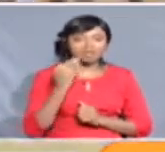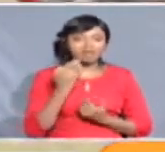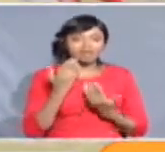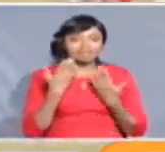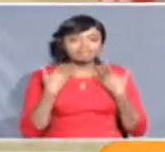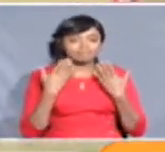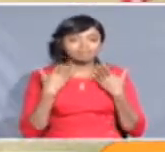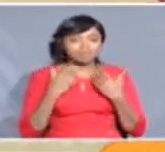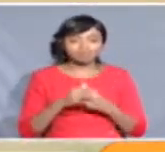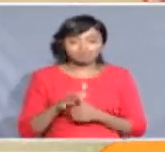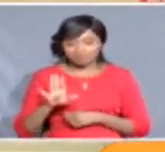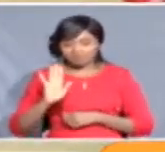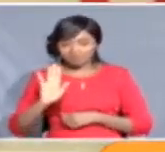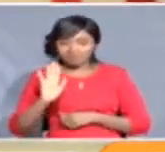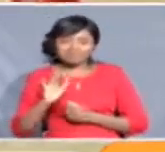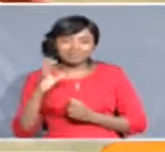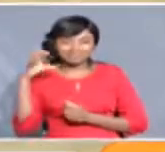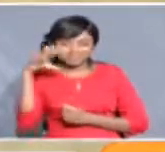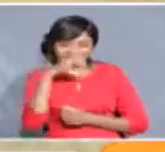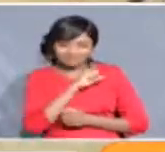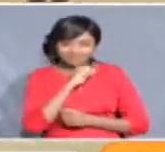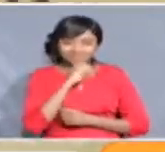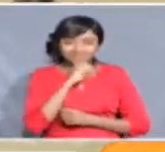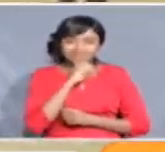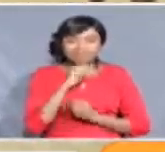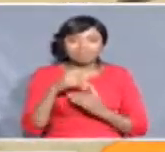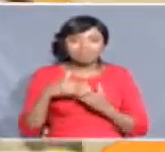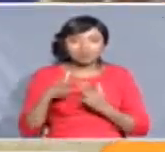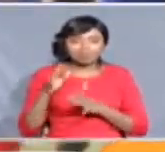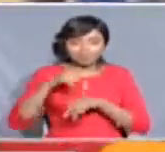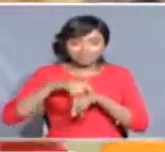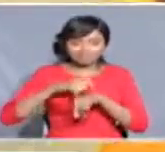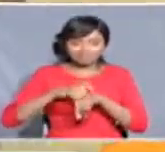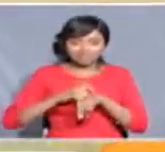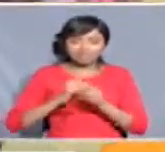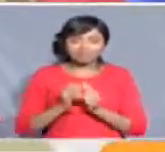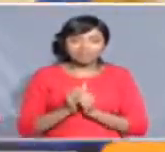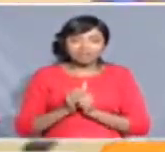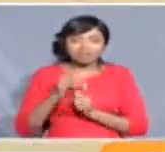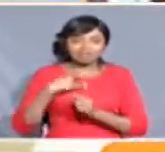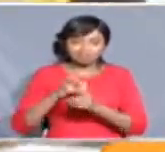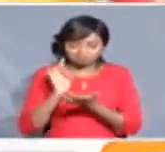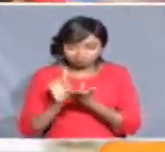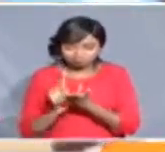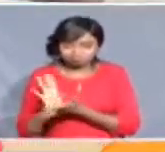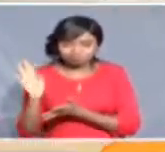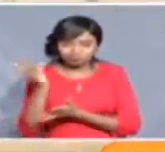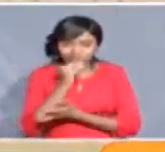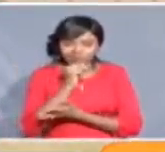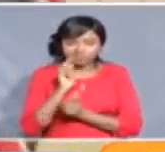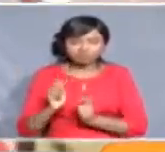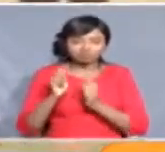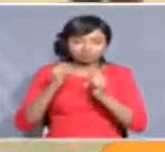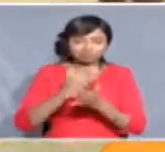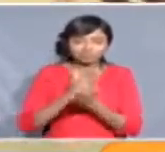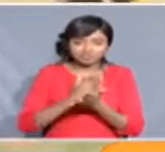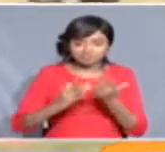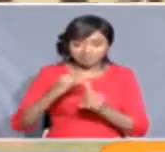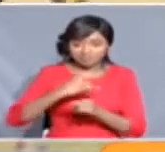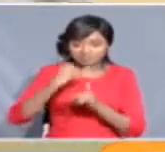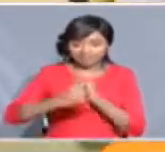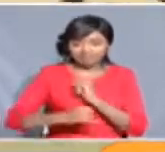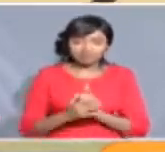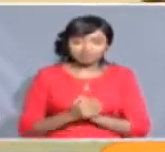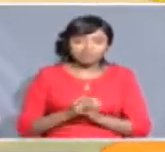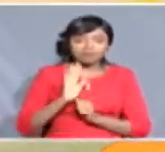weekend. The Millers misfired in the opening round of the Kakamega 7s on home turf and were knocked out in the Challenge Trophy semifinals. Kabeberi 7s will